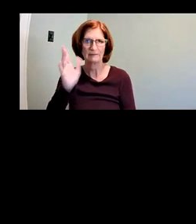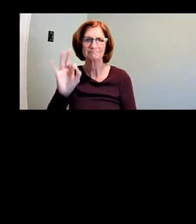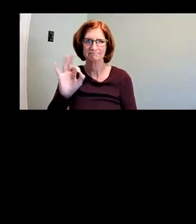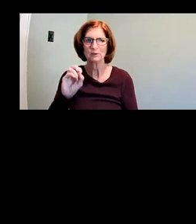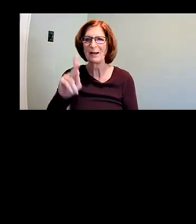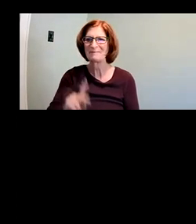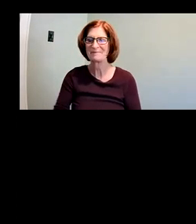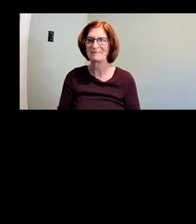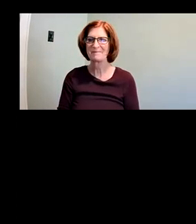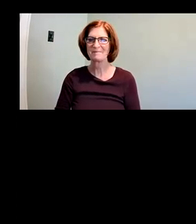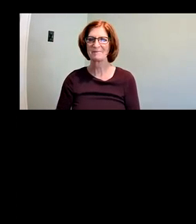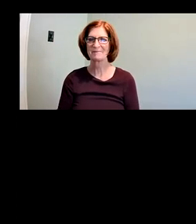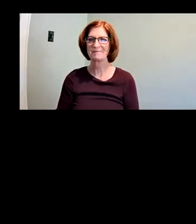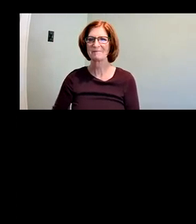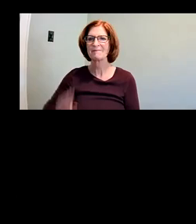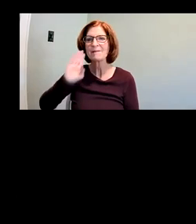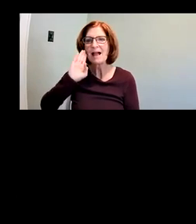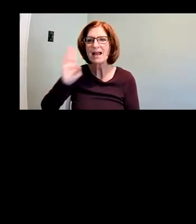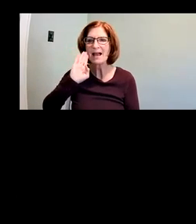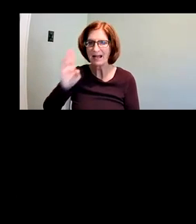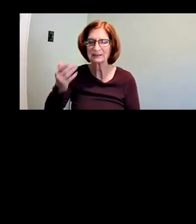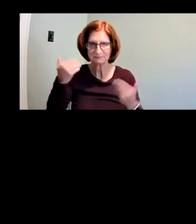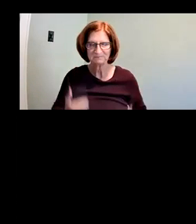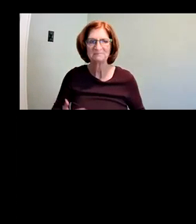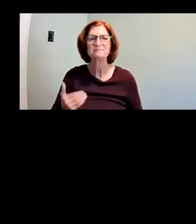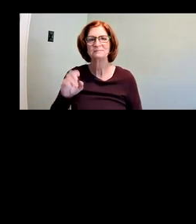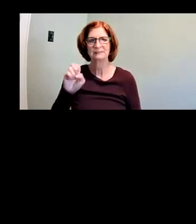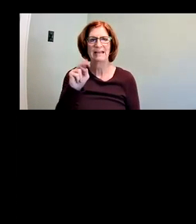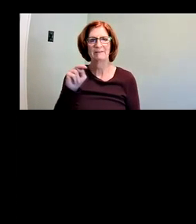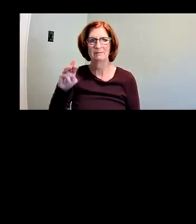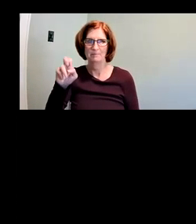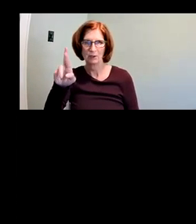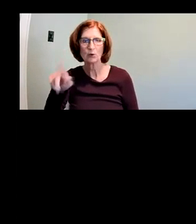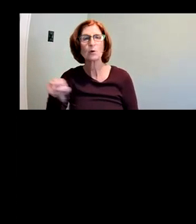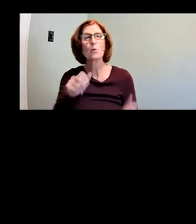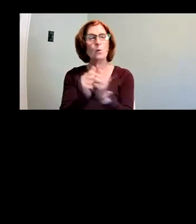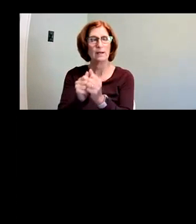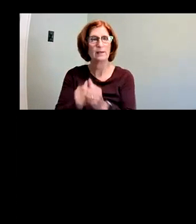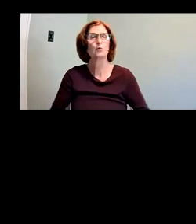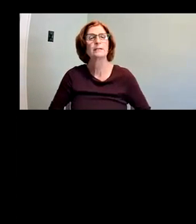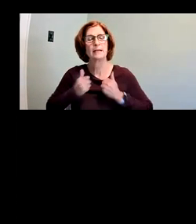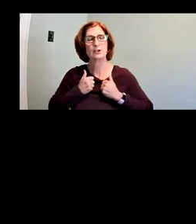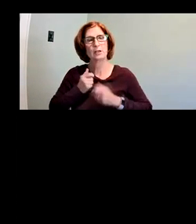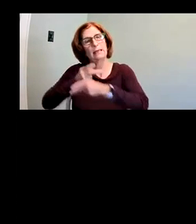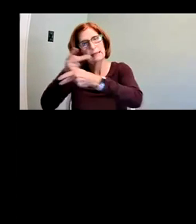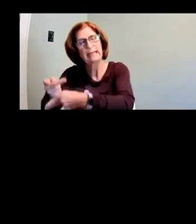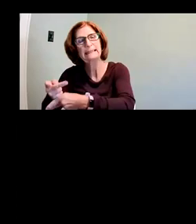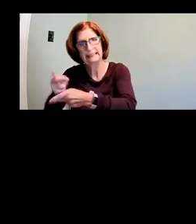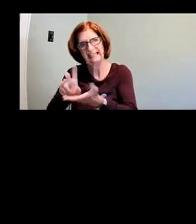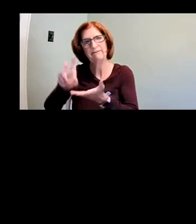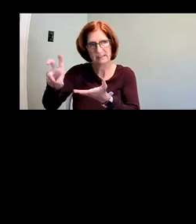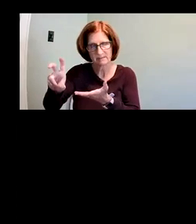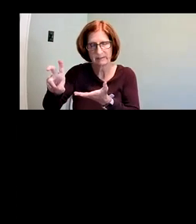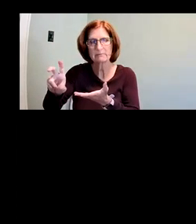you are. Yeah, I'm here. Thank you. Good afternoon. My name is Evan Miller, and I'm with the Residential Lending and Investments Unit here at the